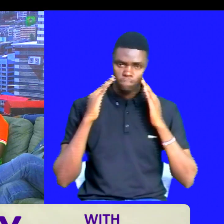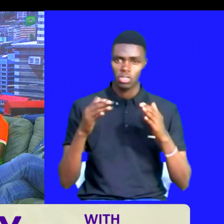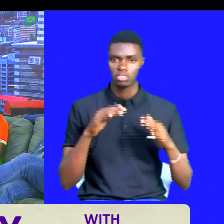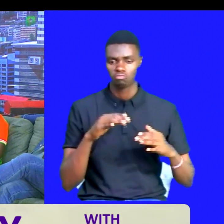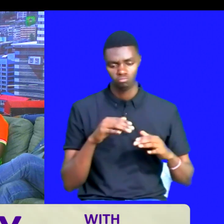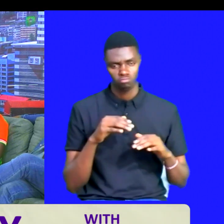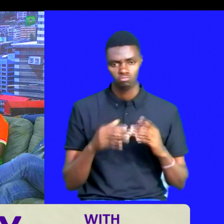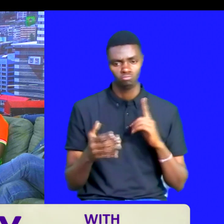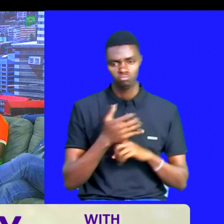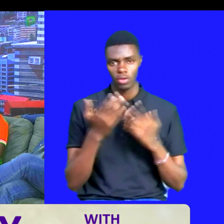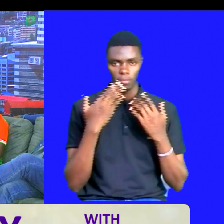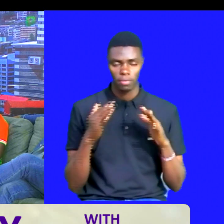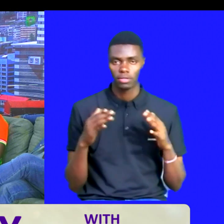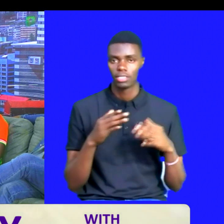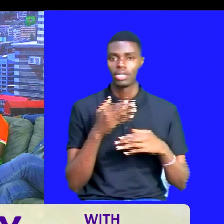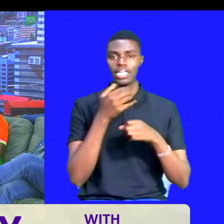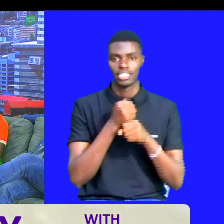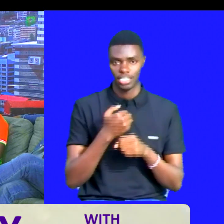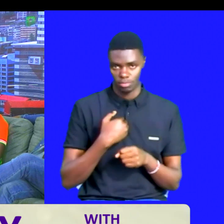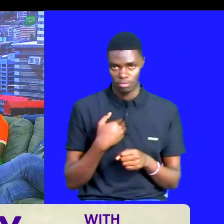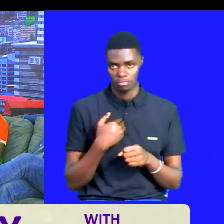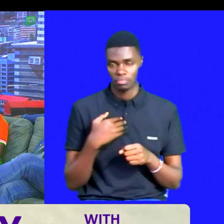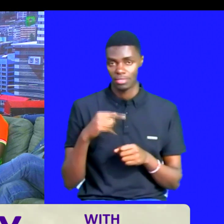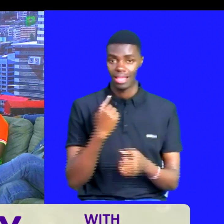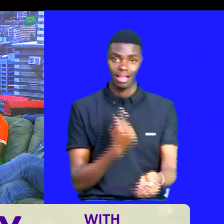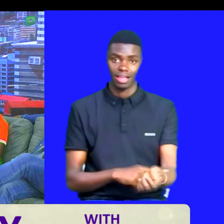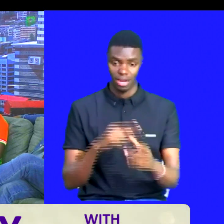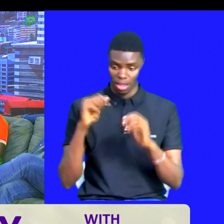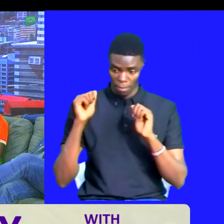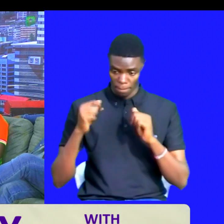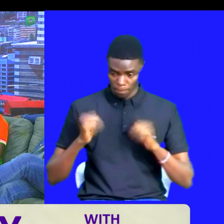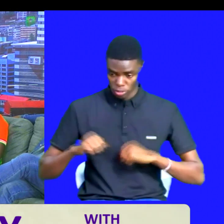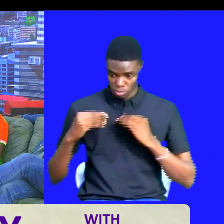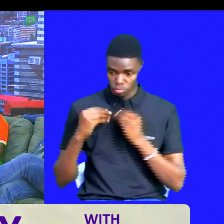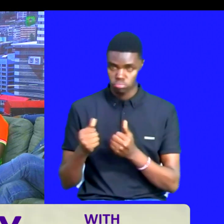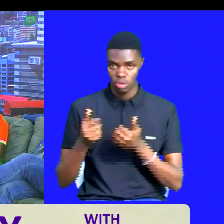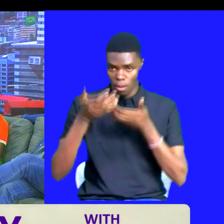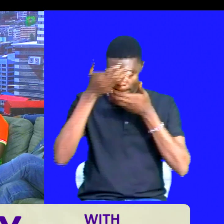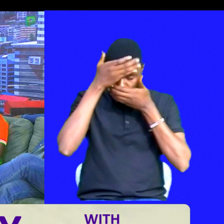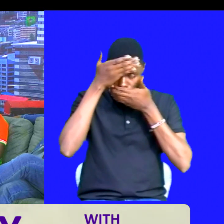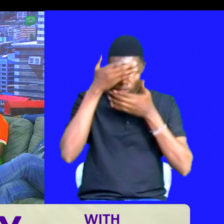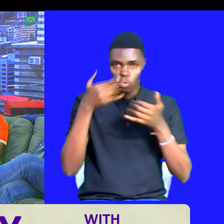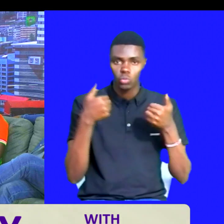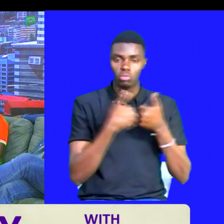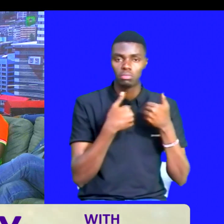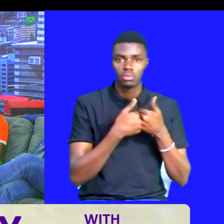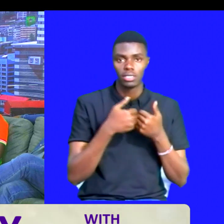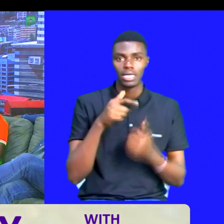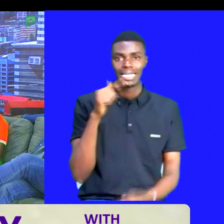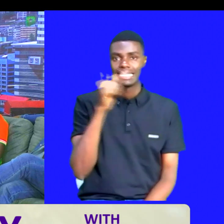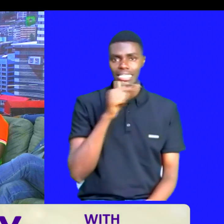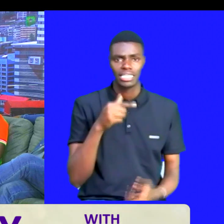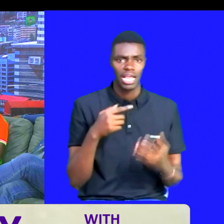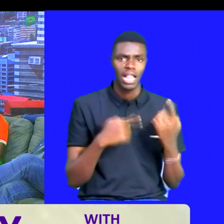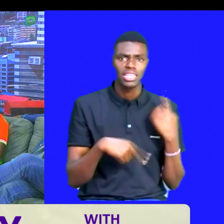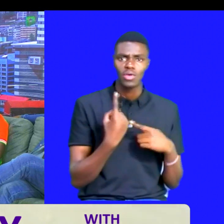point. Trust me, even Ghana can go down. Right. Morocco, we played them in Tanzania. Yeah. They won in the last, I think,